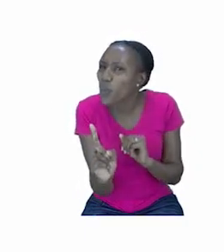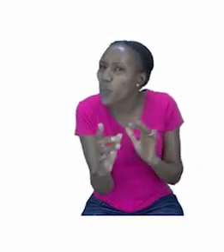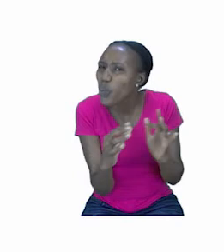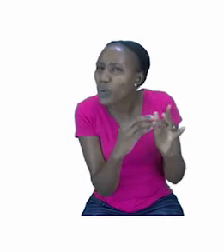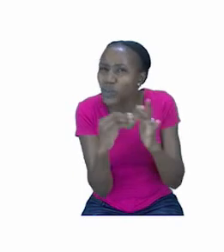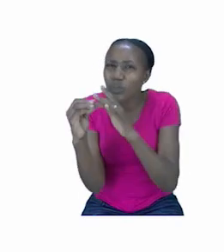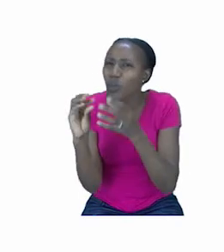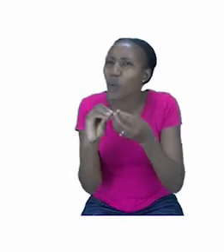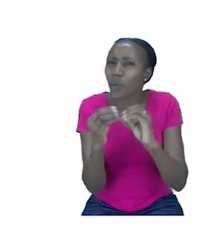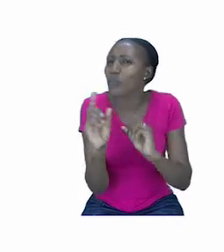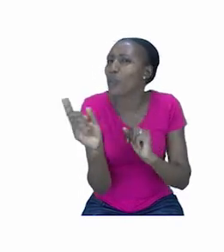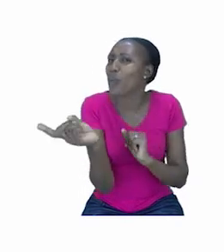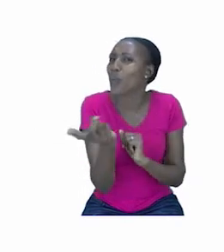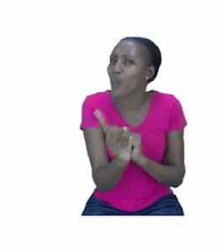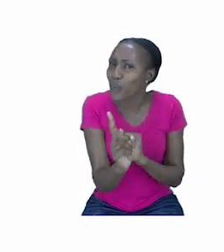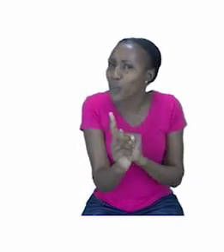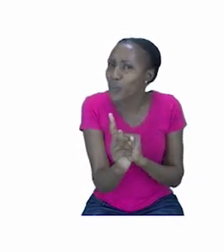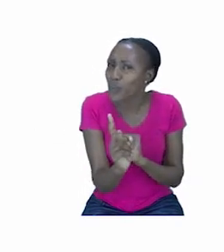is today?